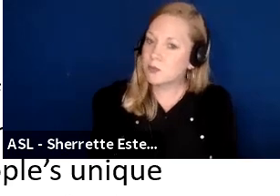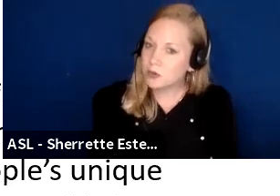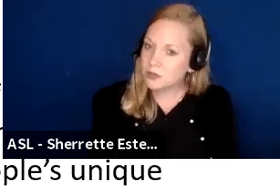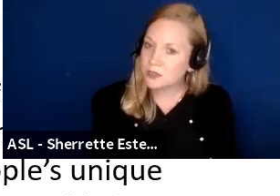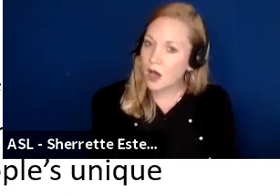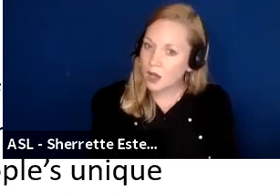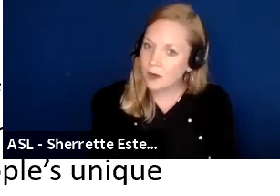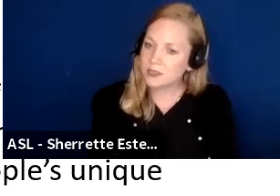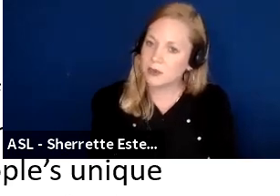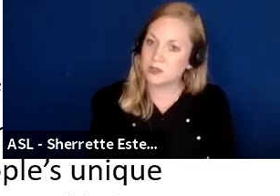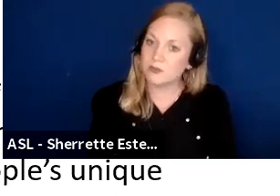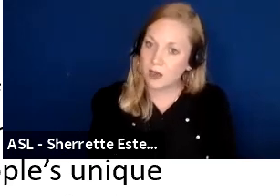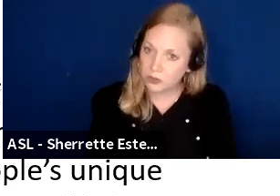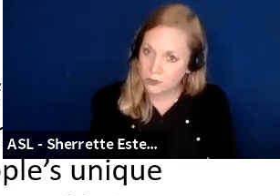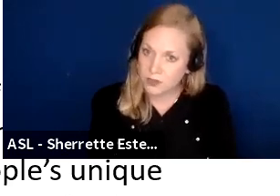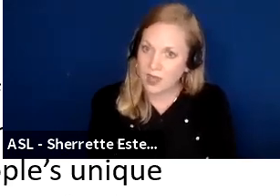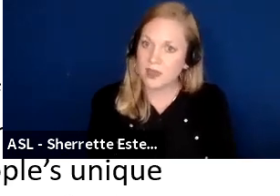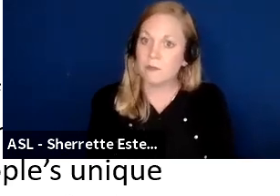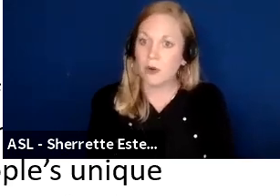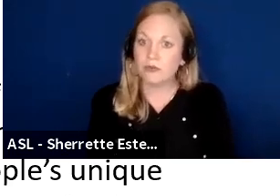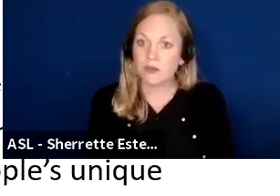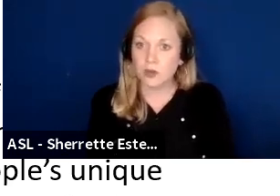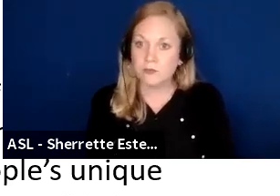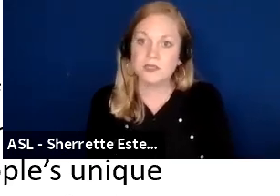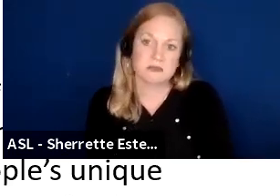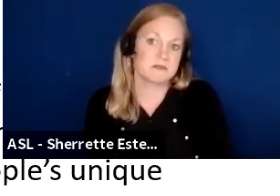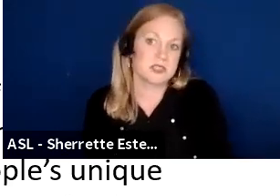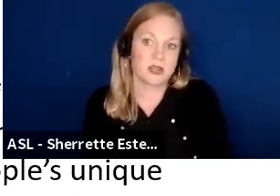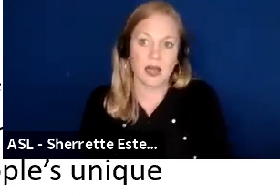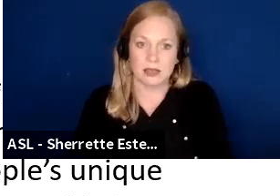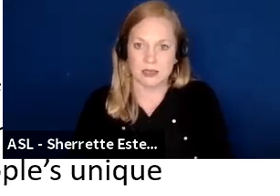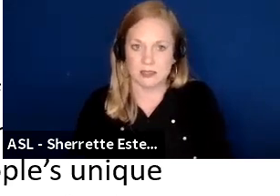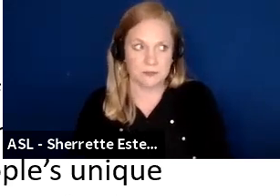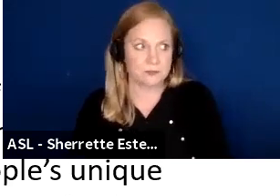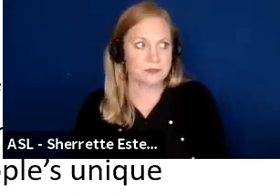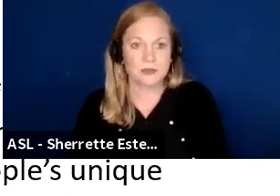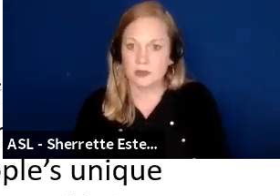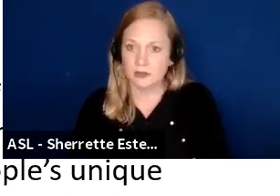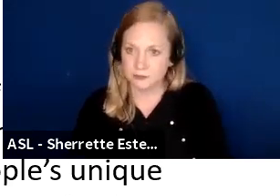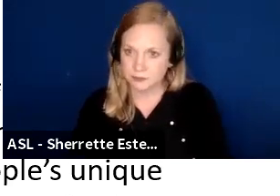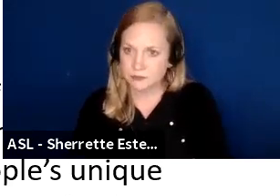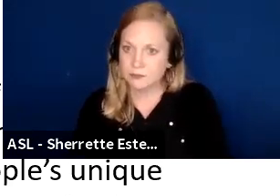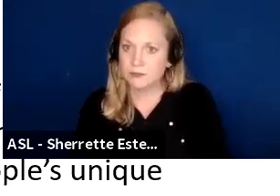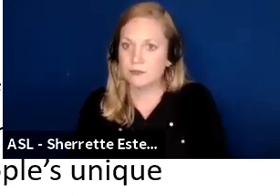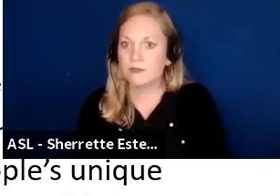it's important to talk about some of those values that both films did highlight.